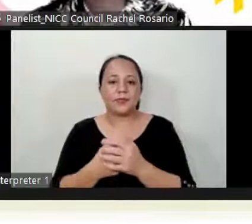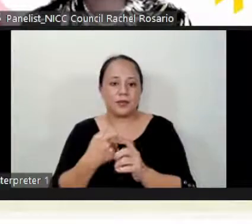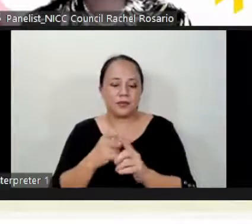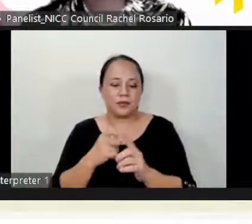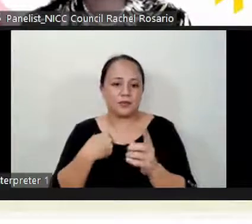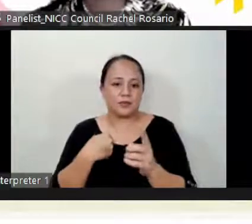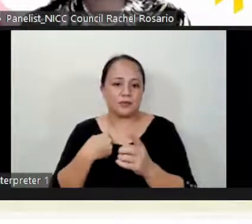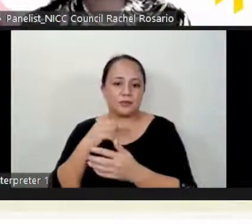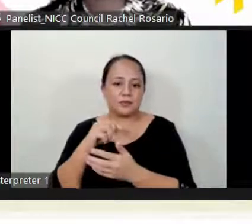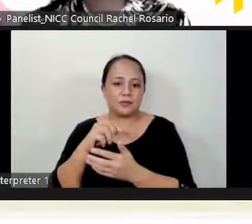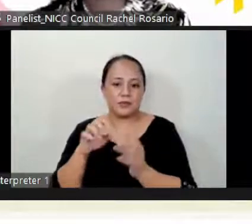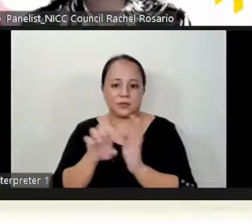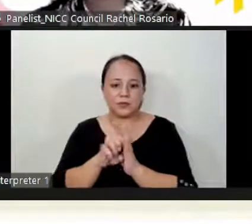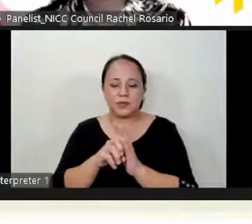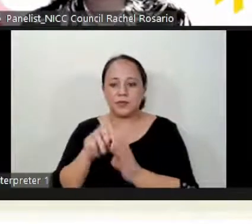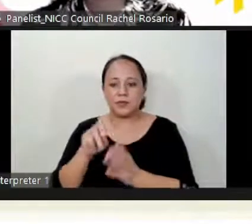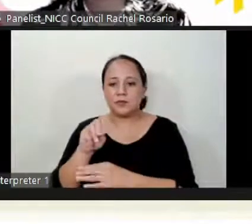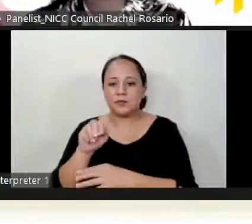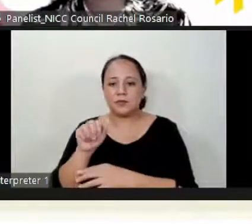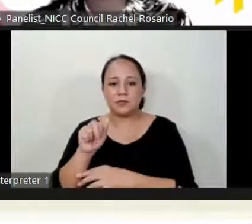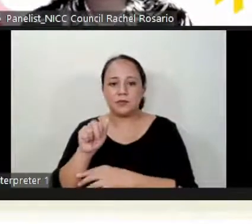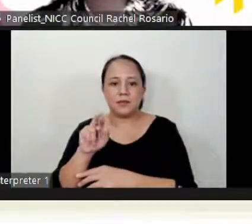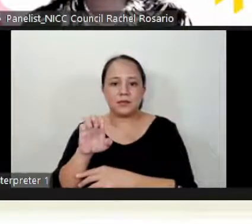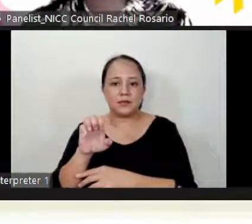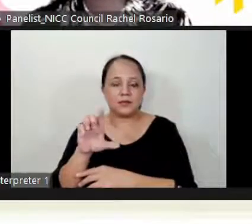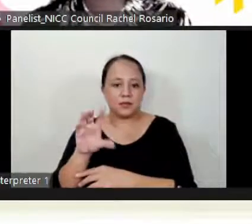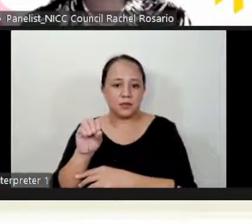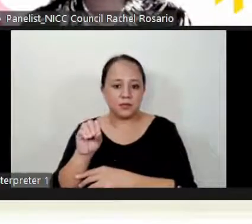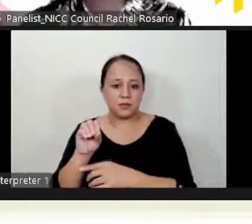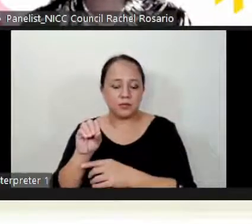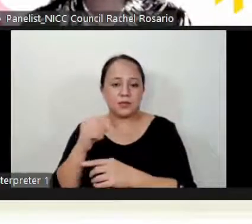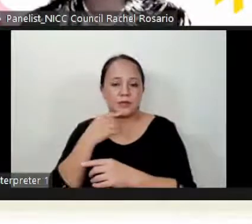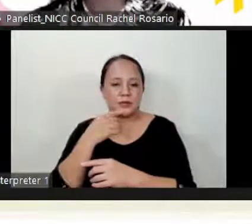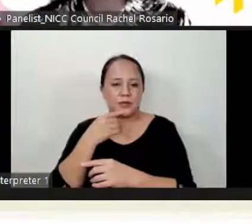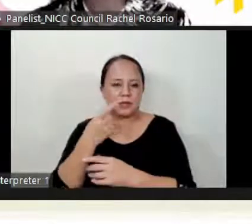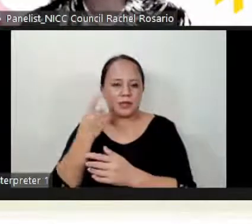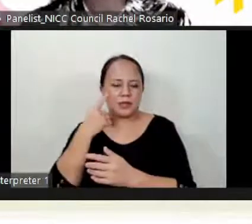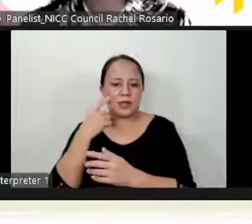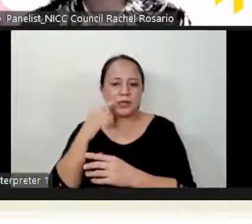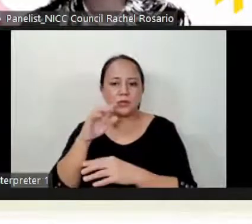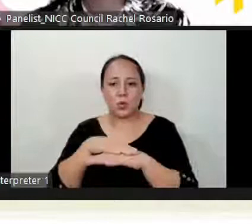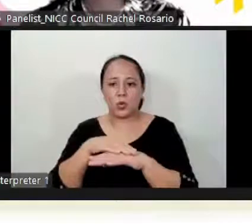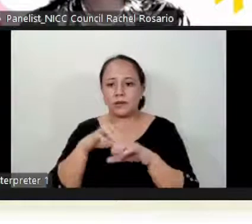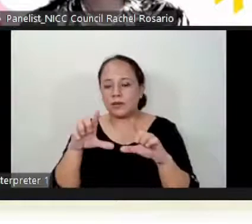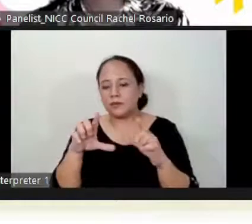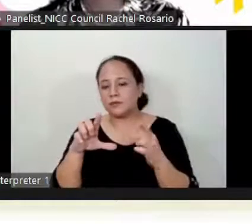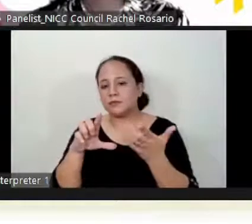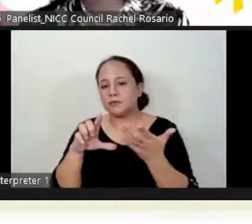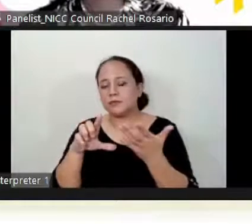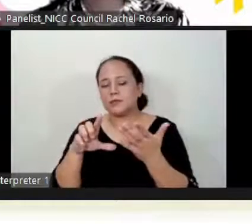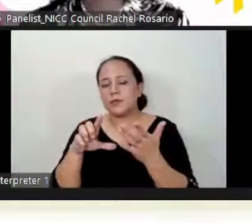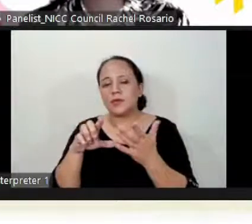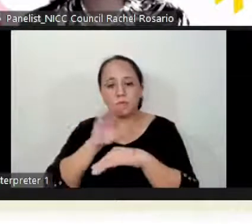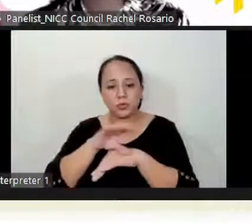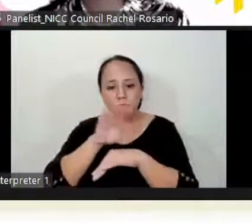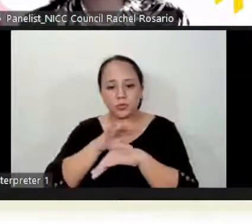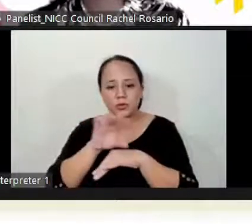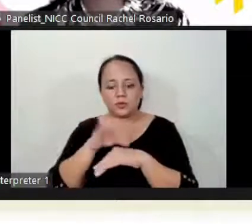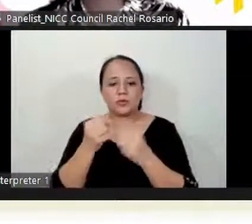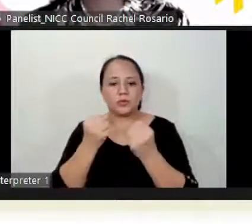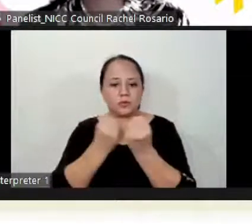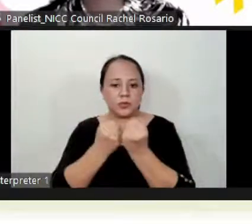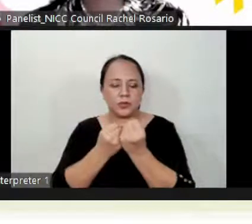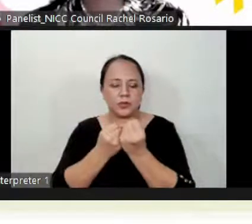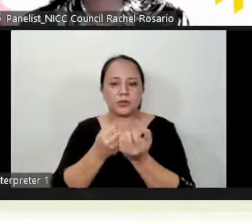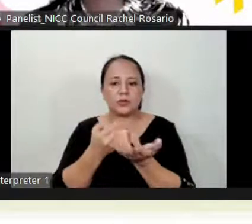Dr. Marcelo, saying that he thinks that telemedicine should be supported by PhilHealth not as